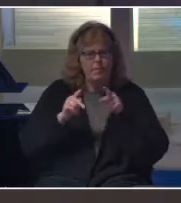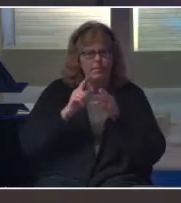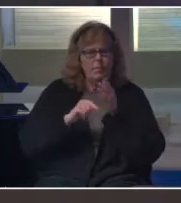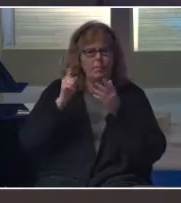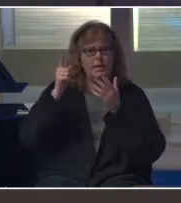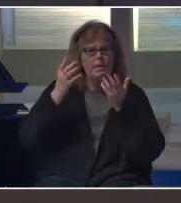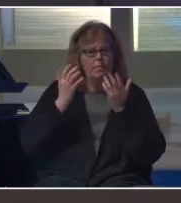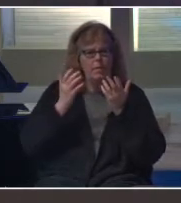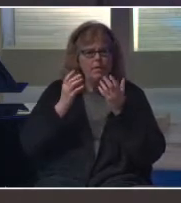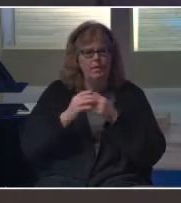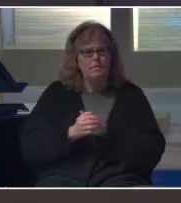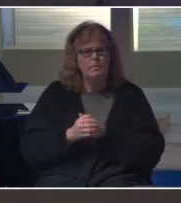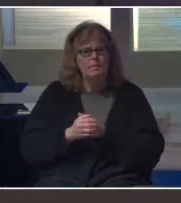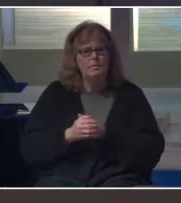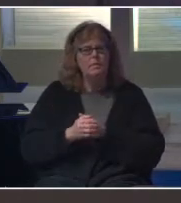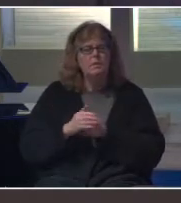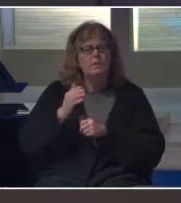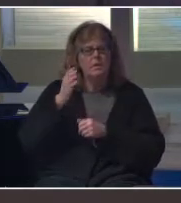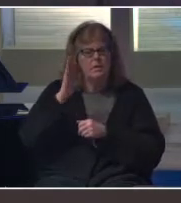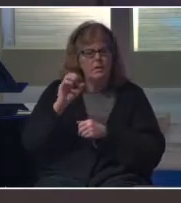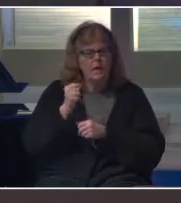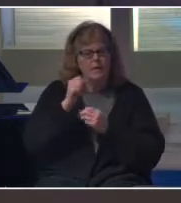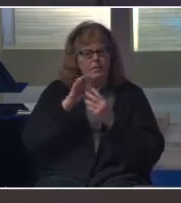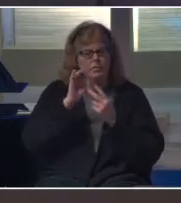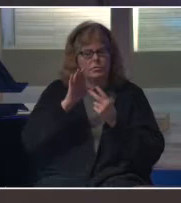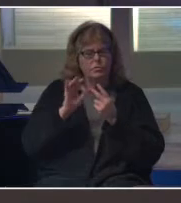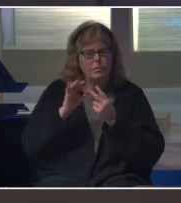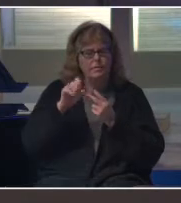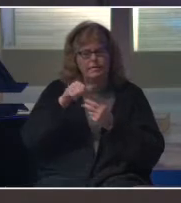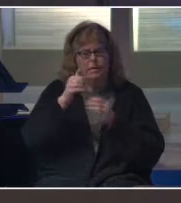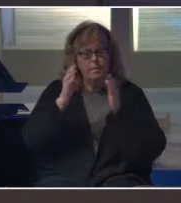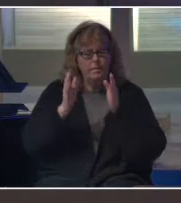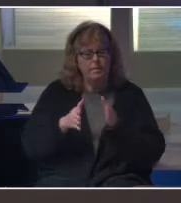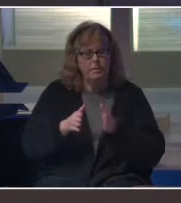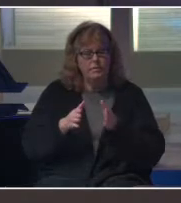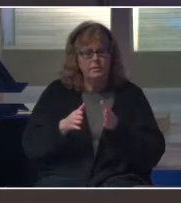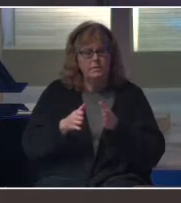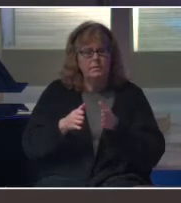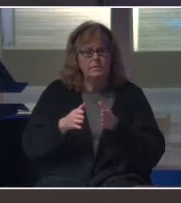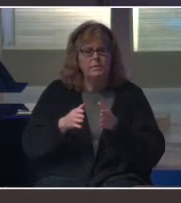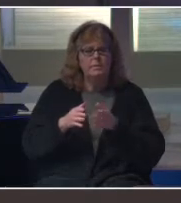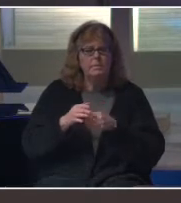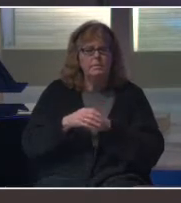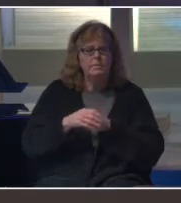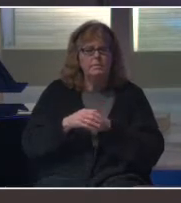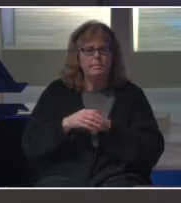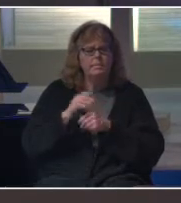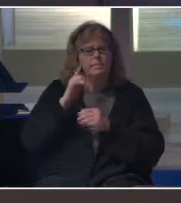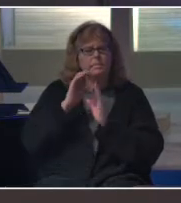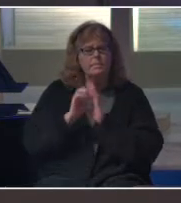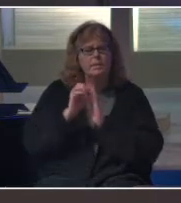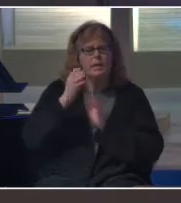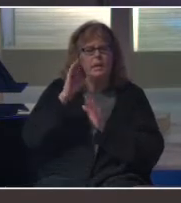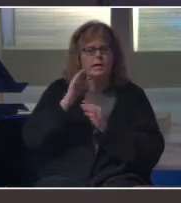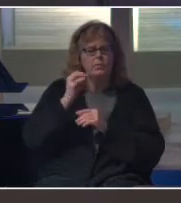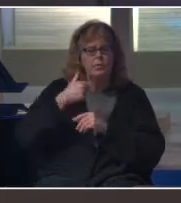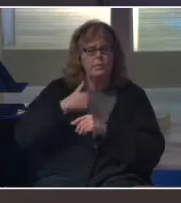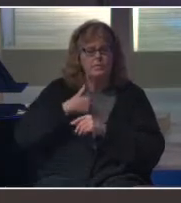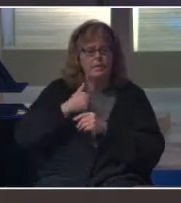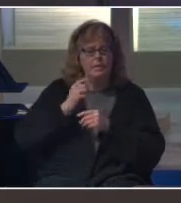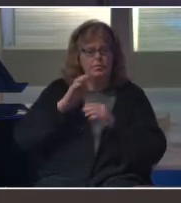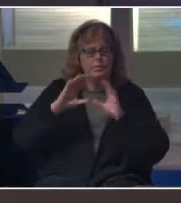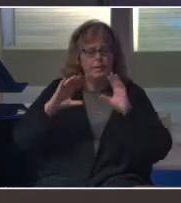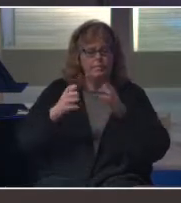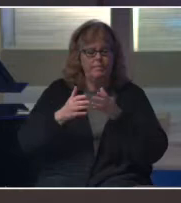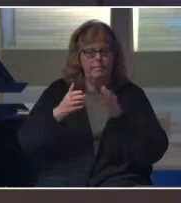so God's choice of another person, for example, for instance, God chose me to be a